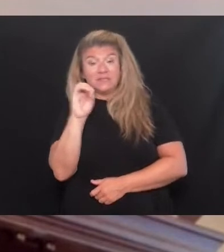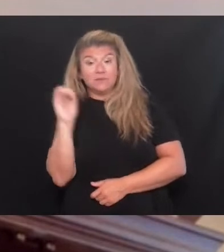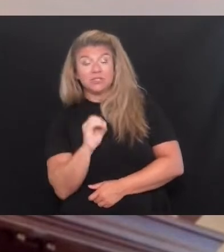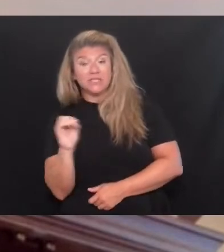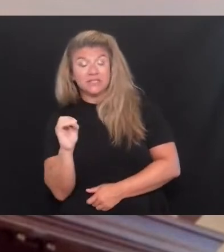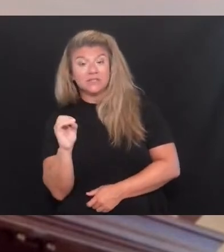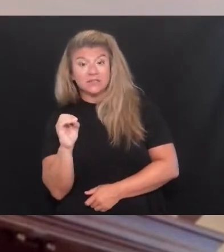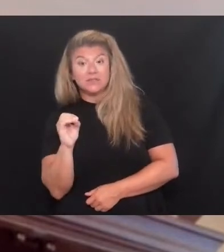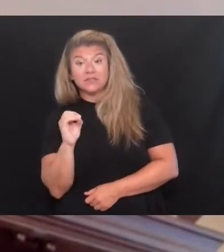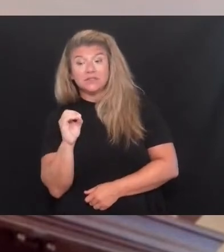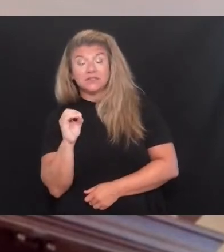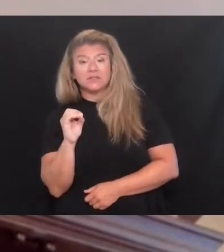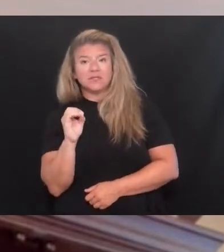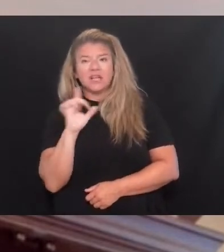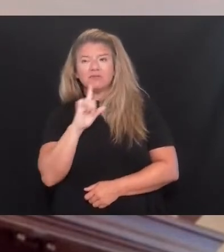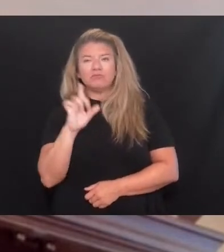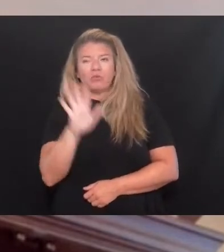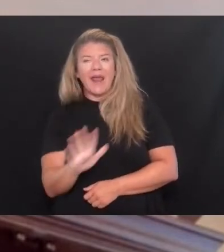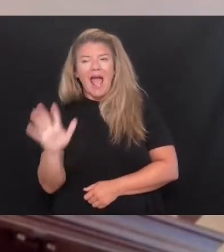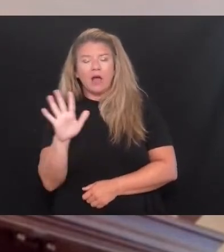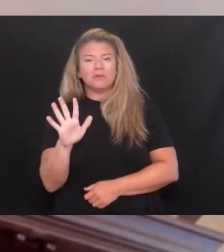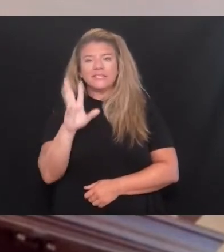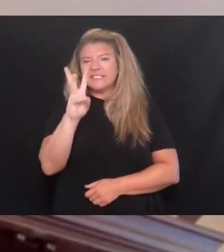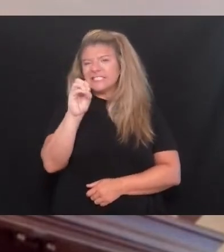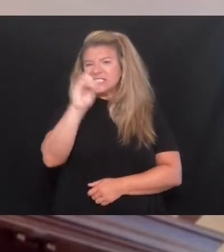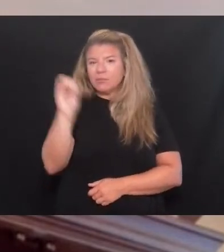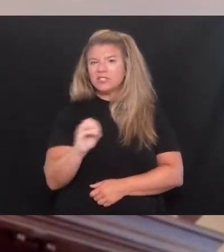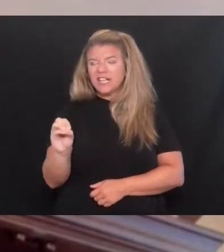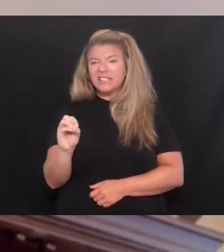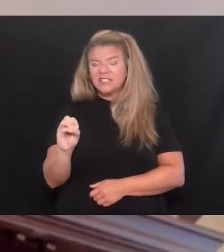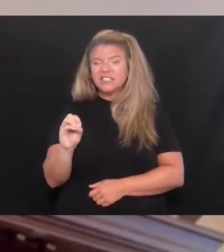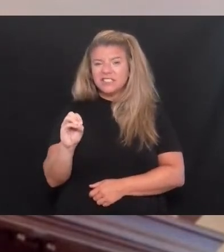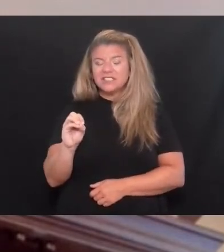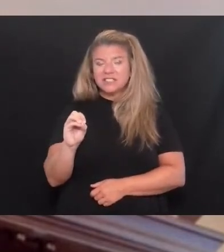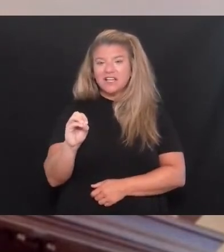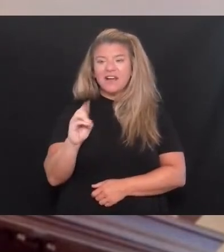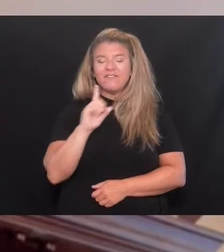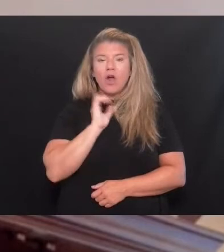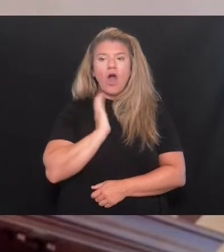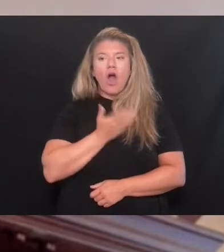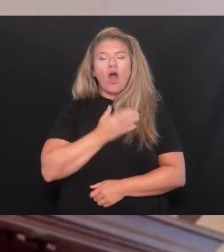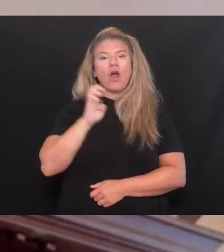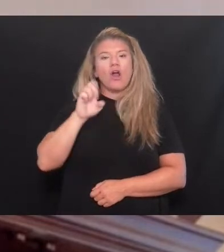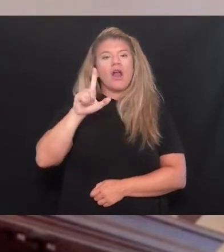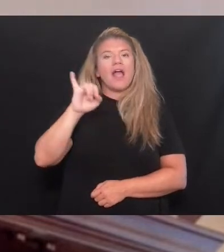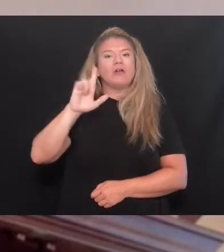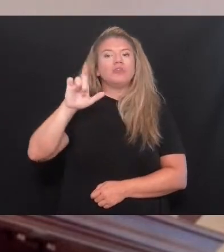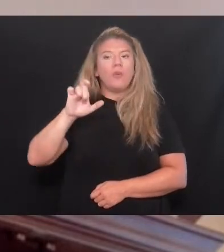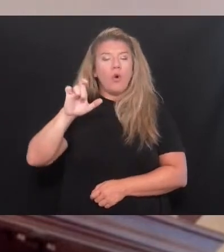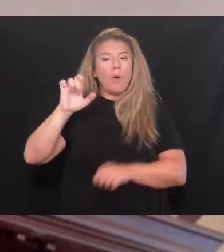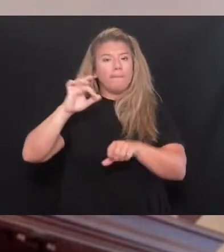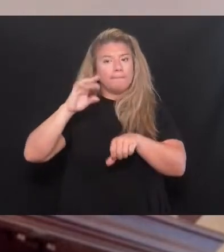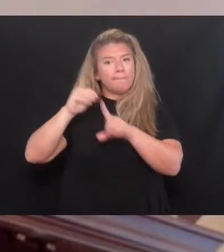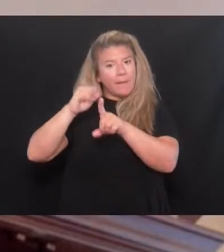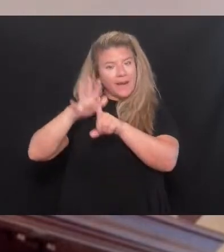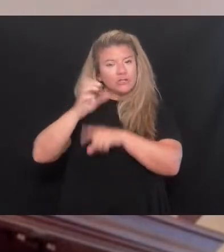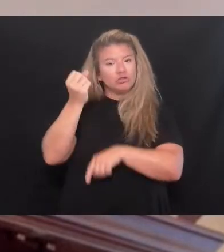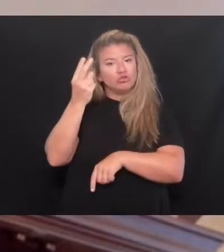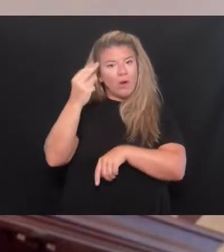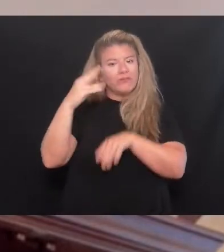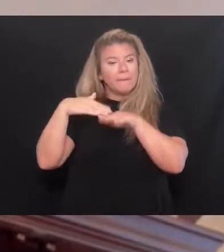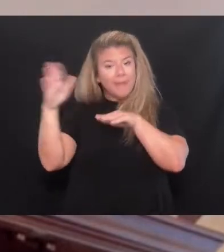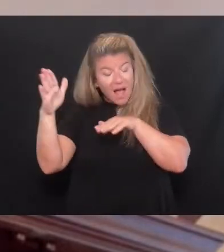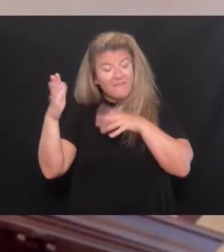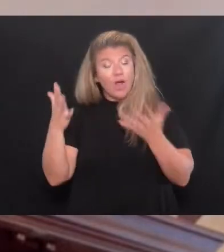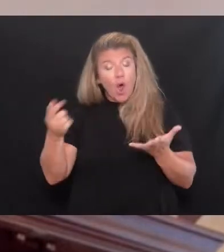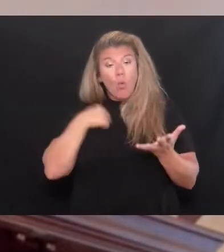84.6%, and right at 60% for our eligible population, 12 and above. What